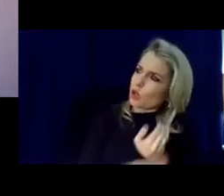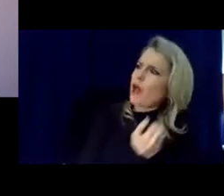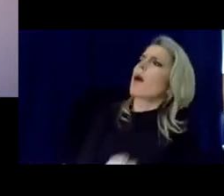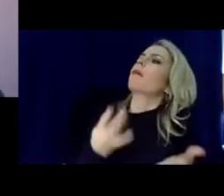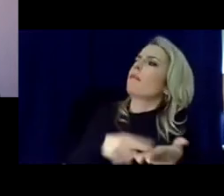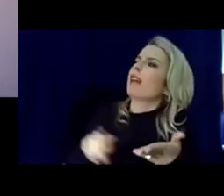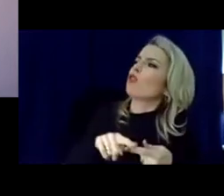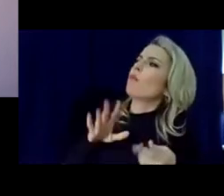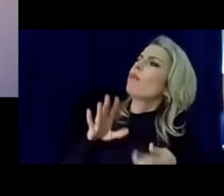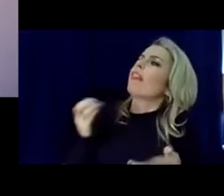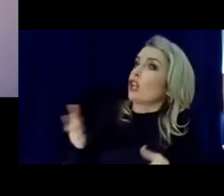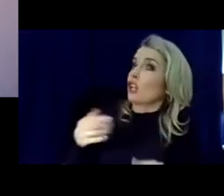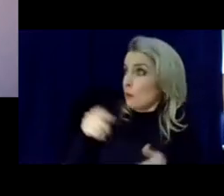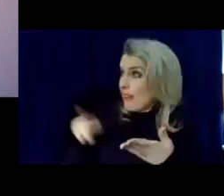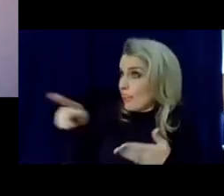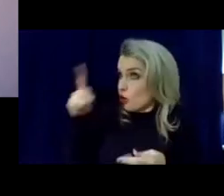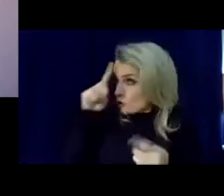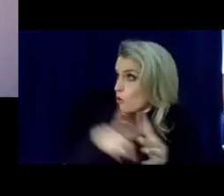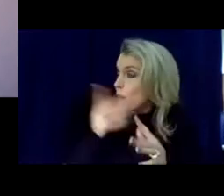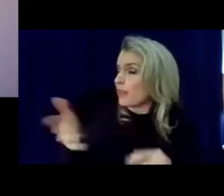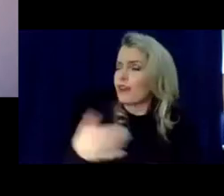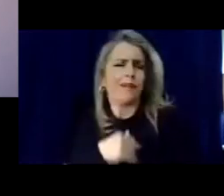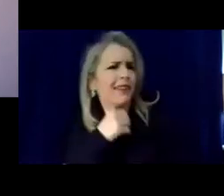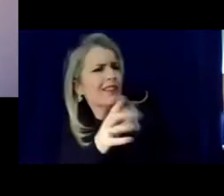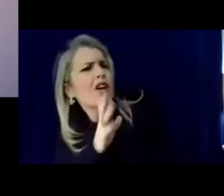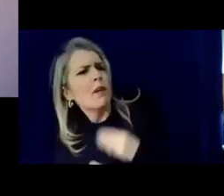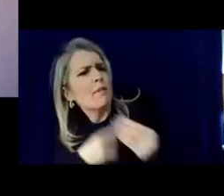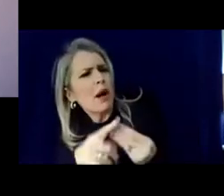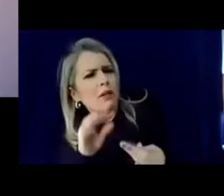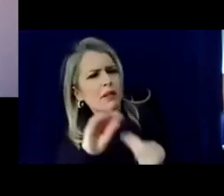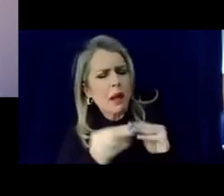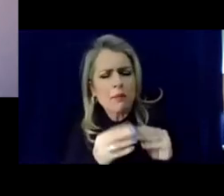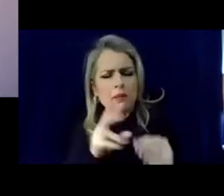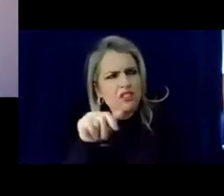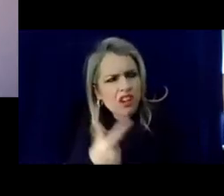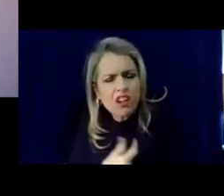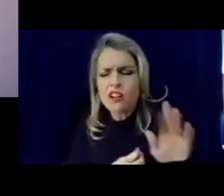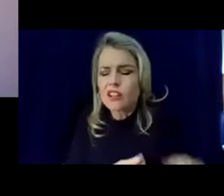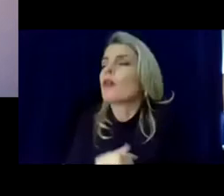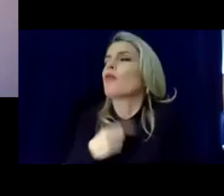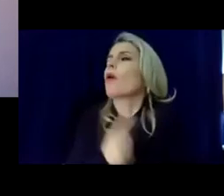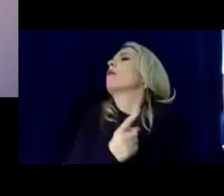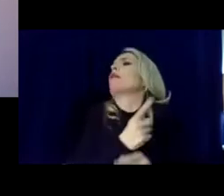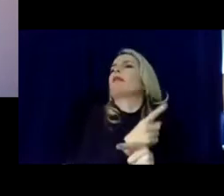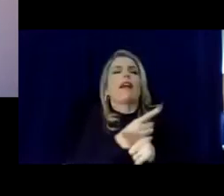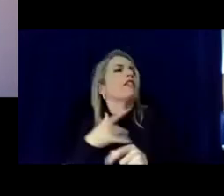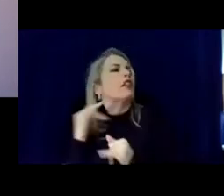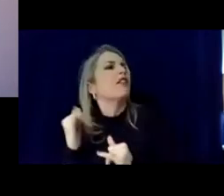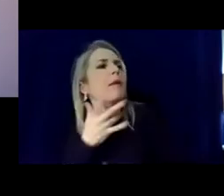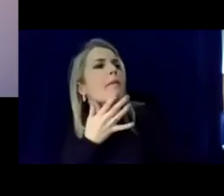there? You know I don't be talking about numbers, dog. Right. I feel you.